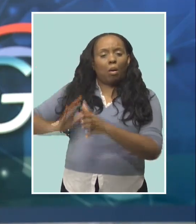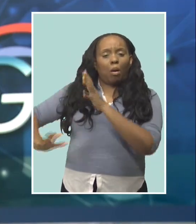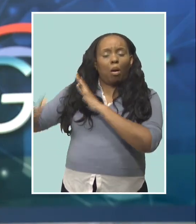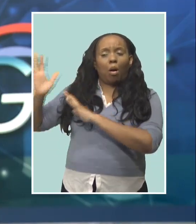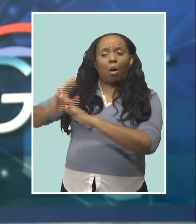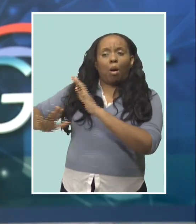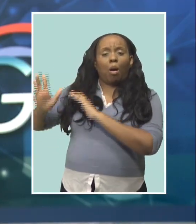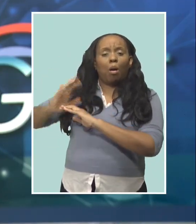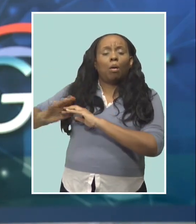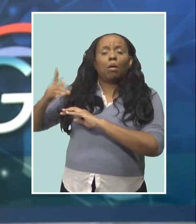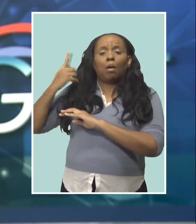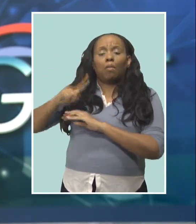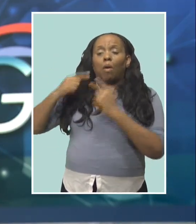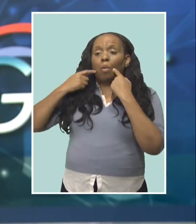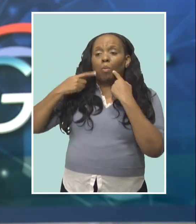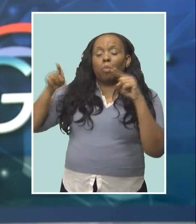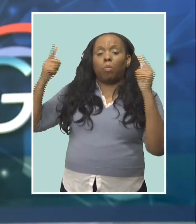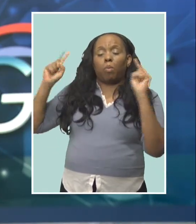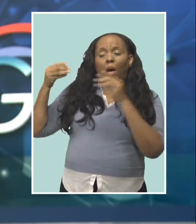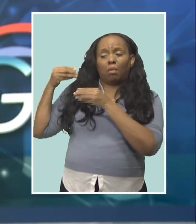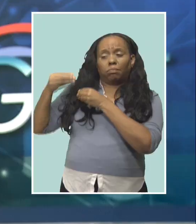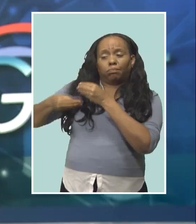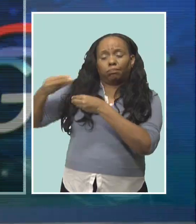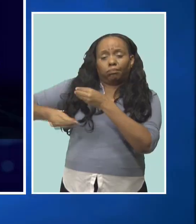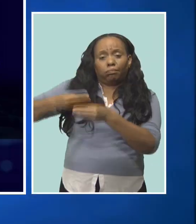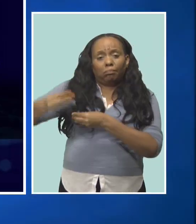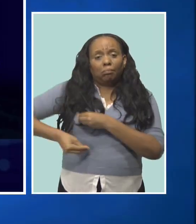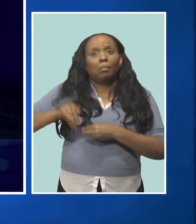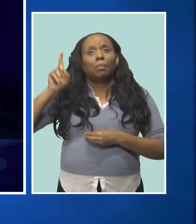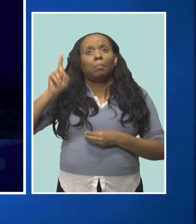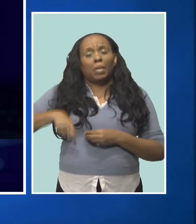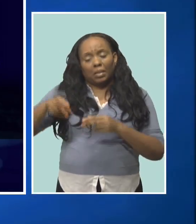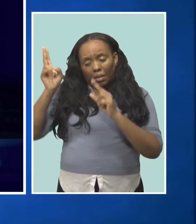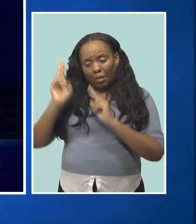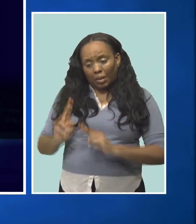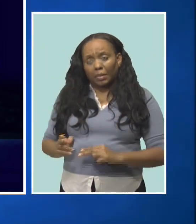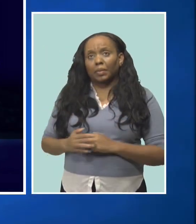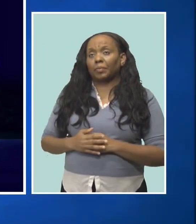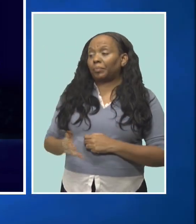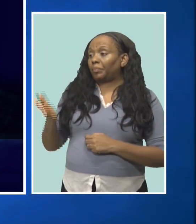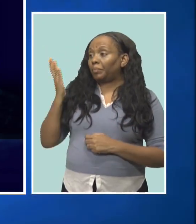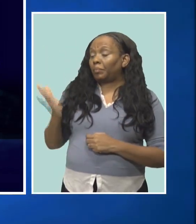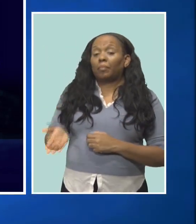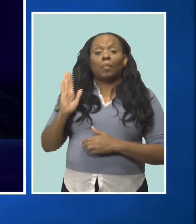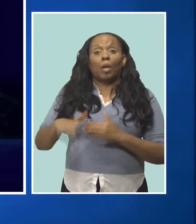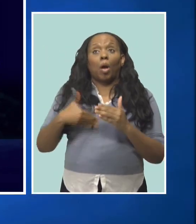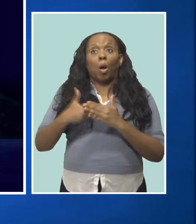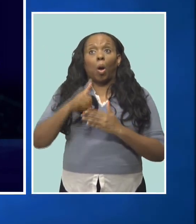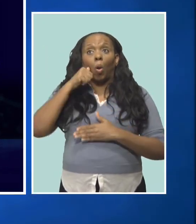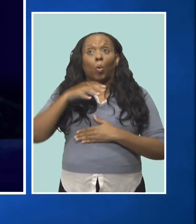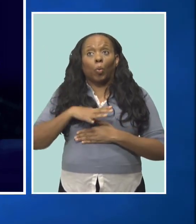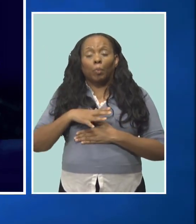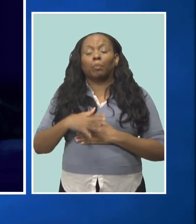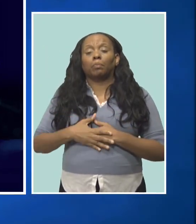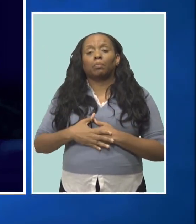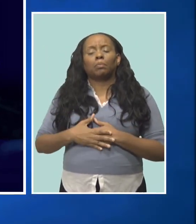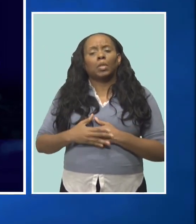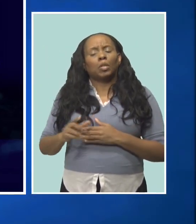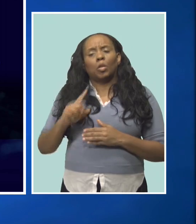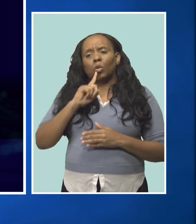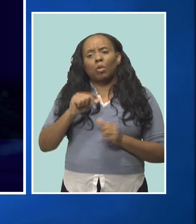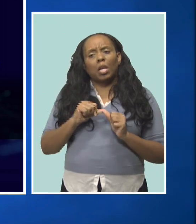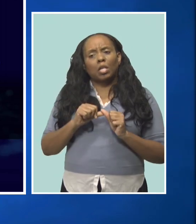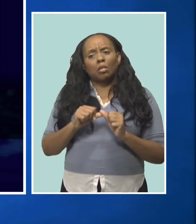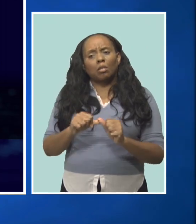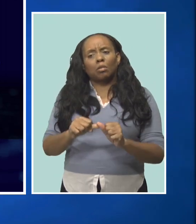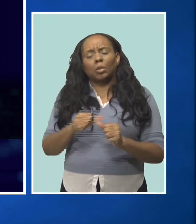woman must also be recognized. Their courage and resilience remind us that progress was never freely